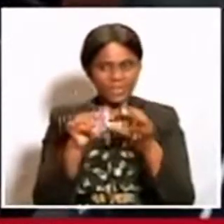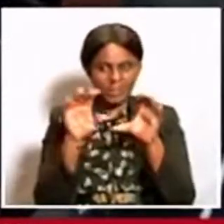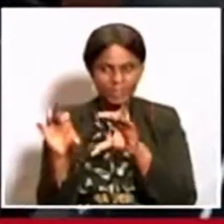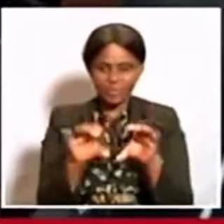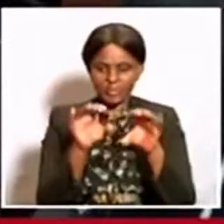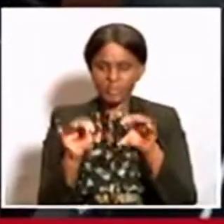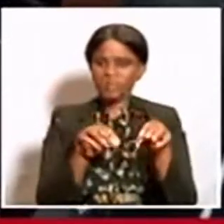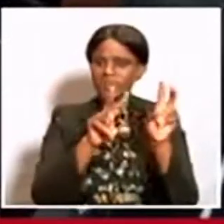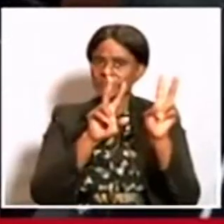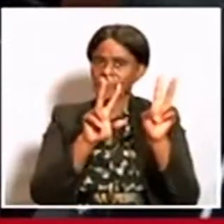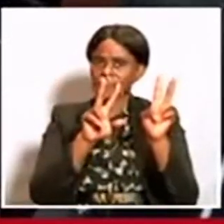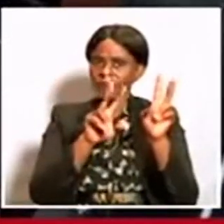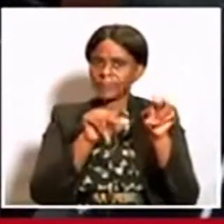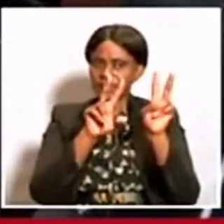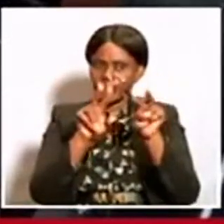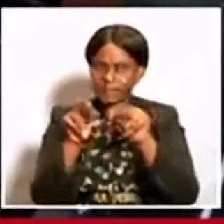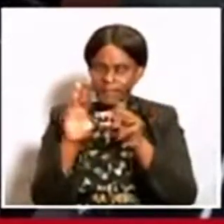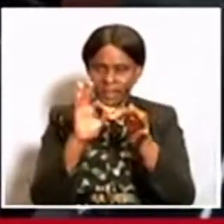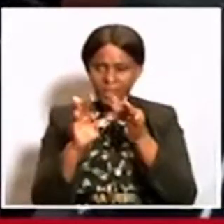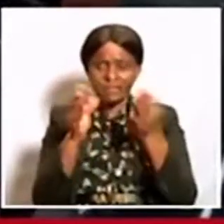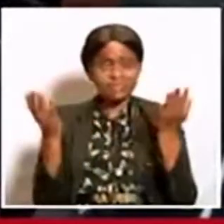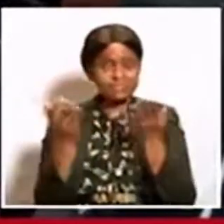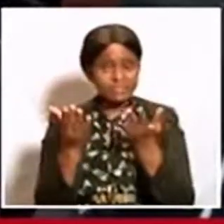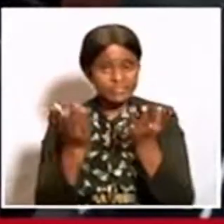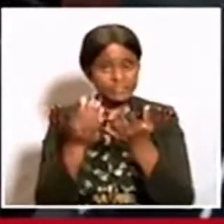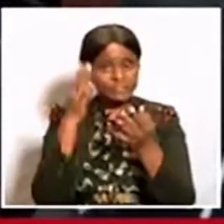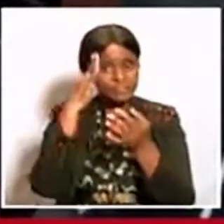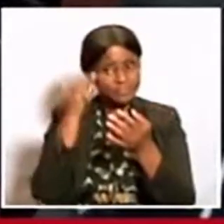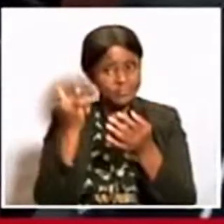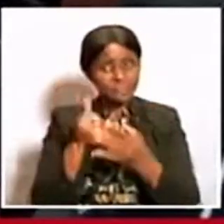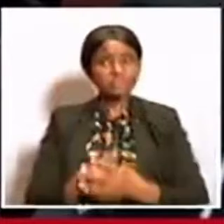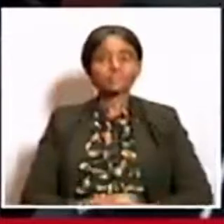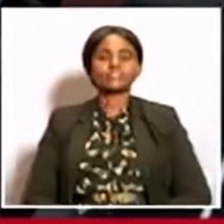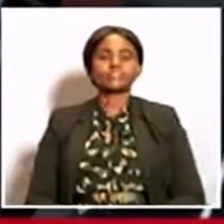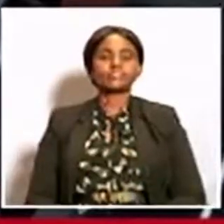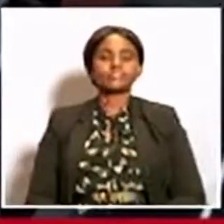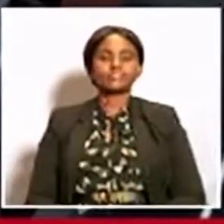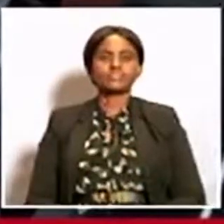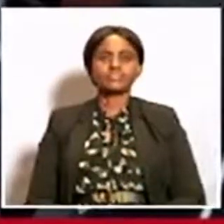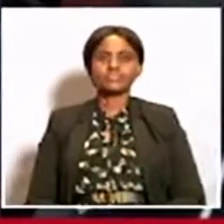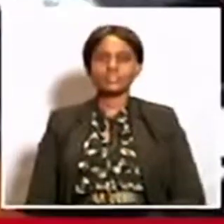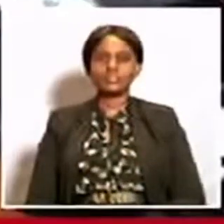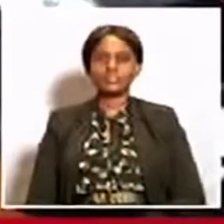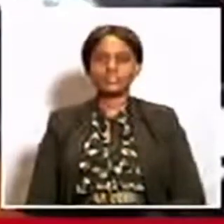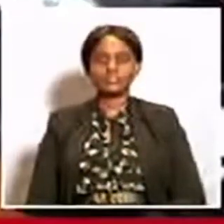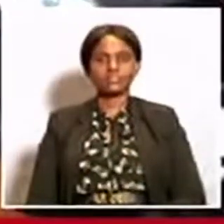doing, how often? If you didn't do, why? What also we advised.